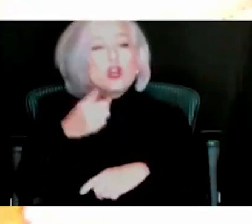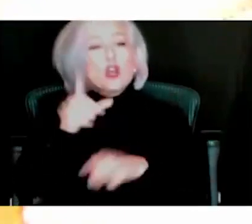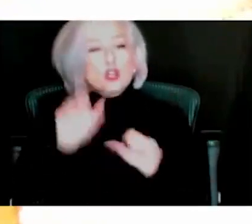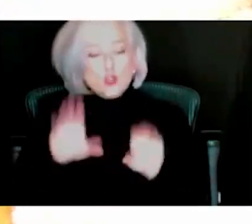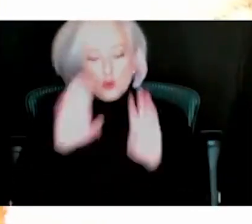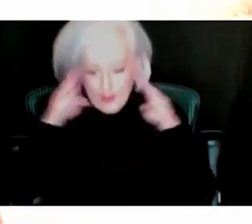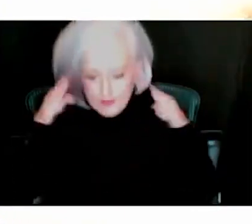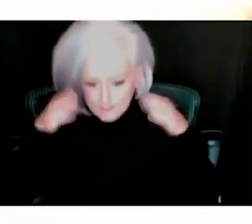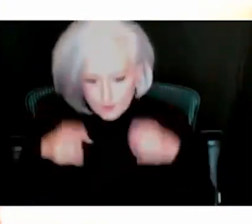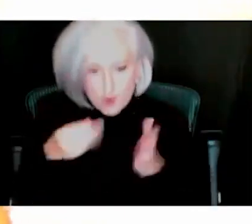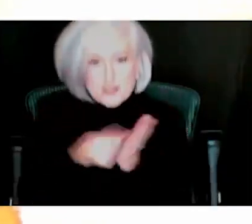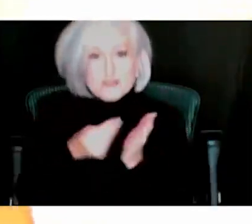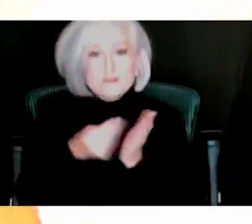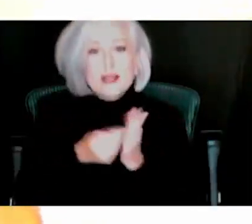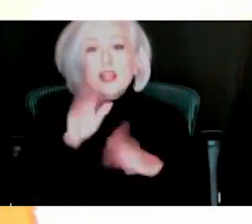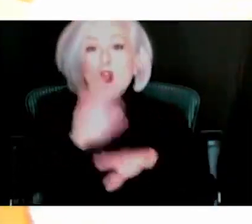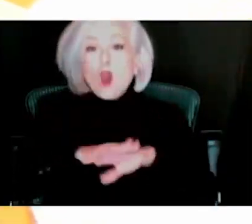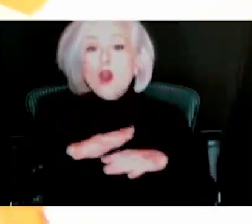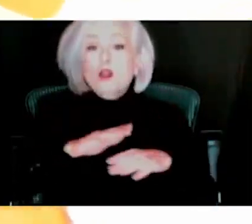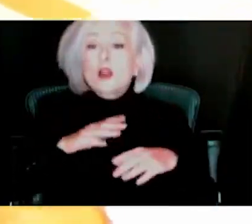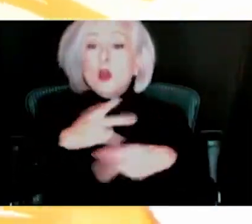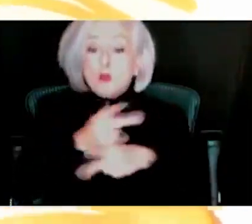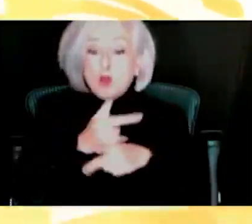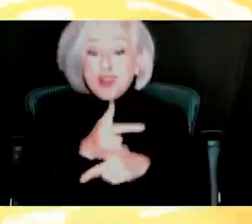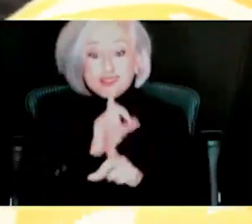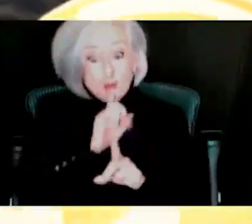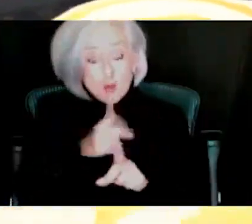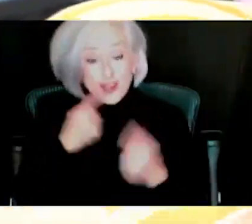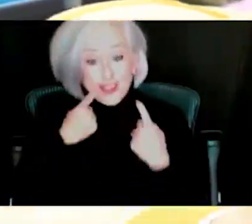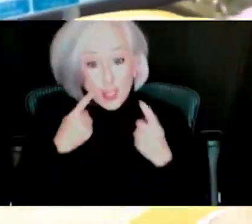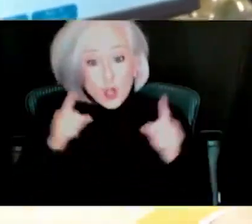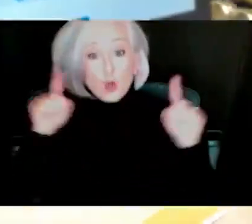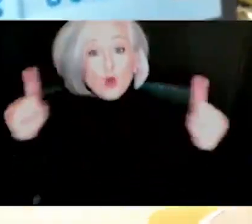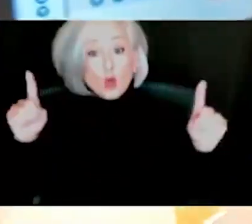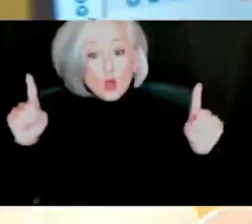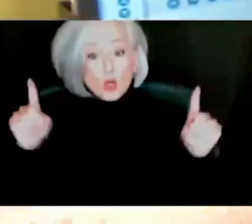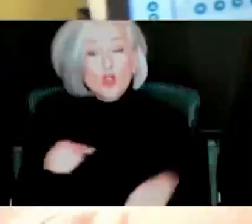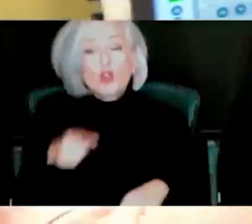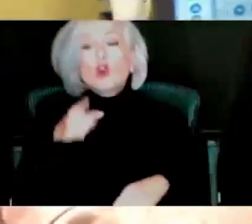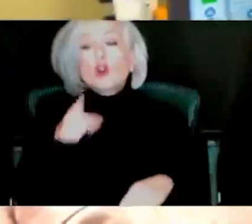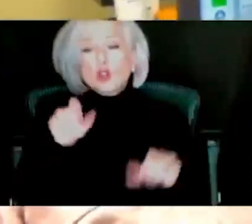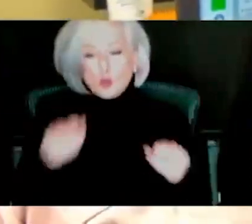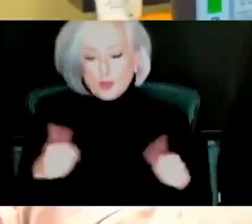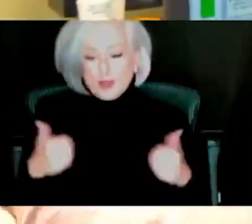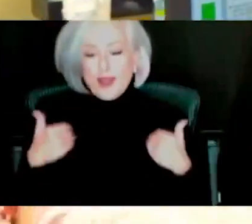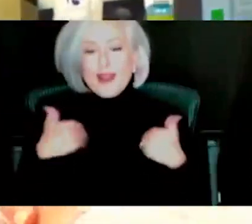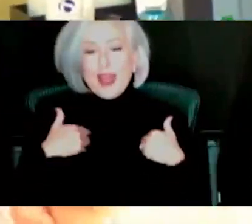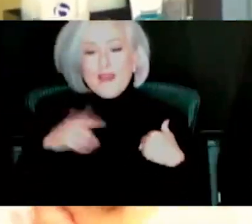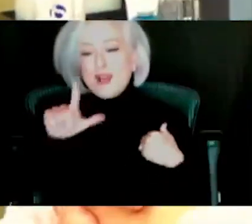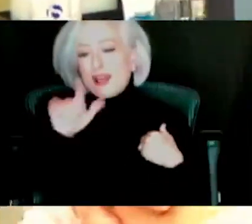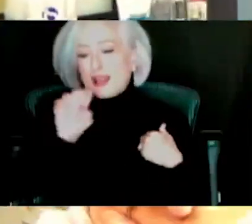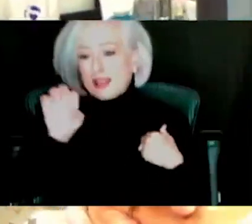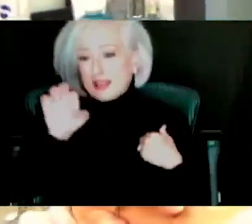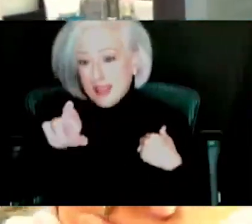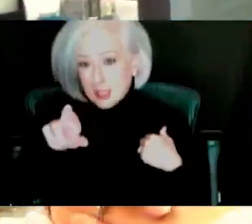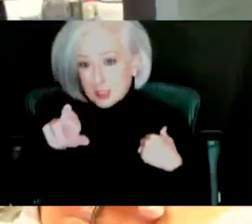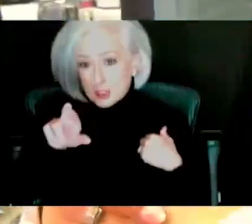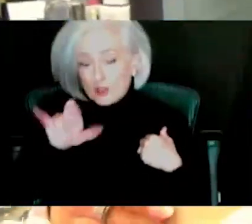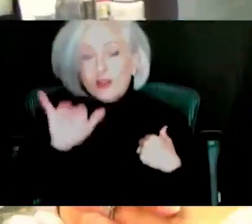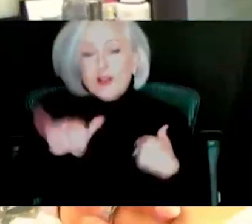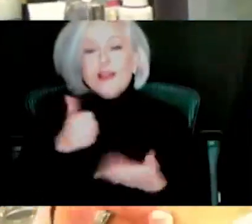on products that actually work. You can have lasers, which will also help stimulate